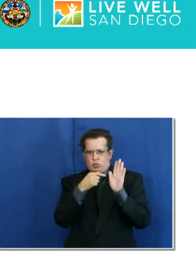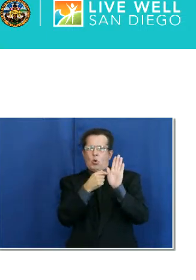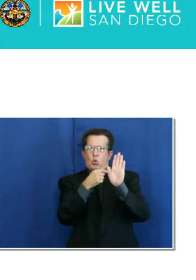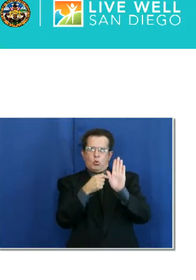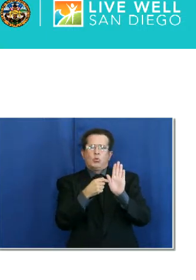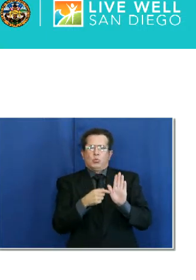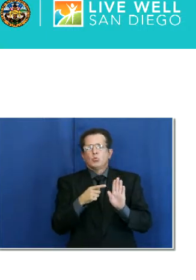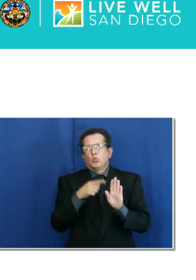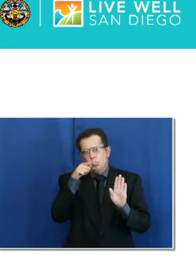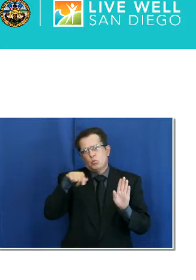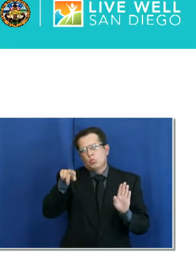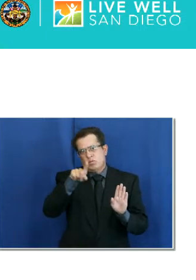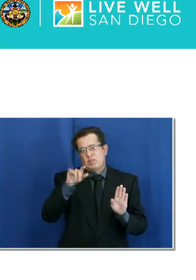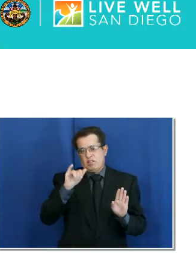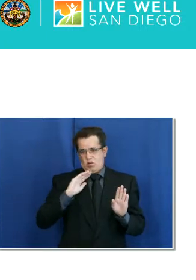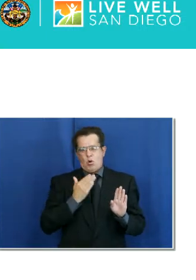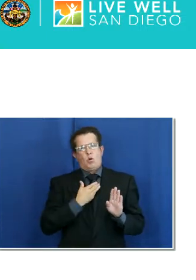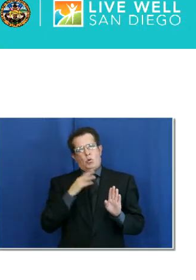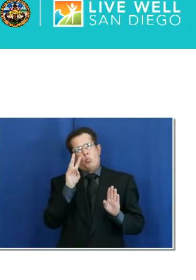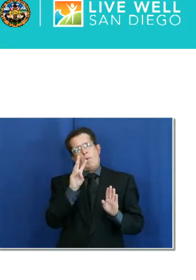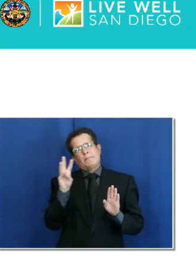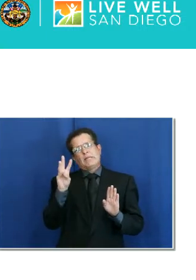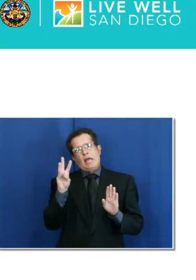currently already on our